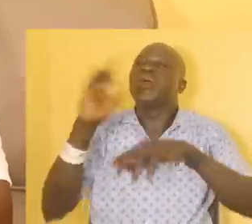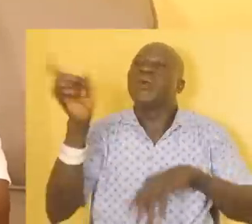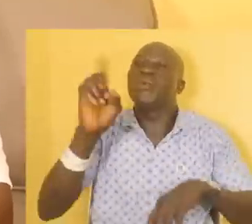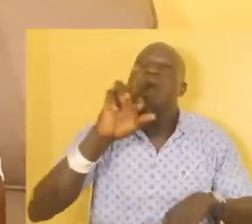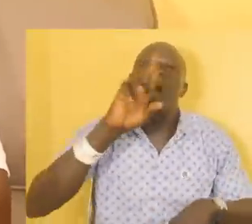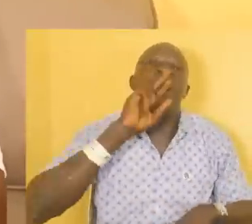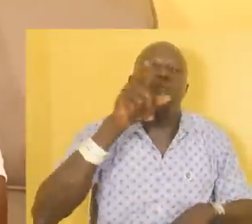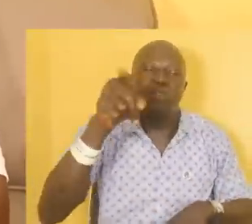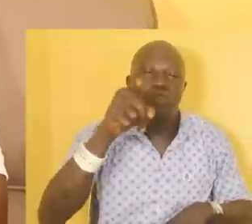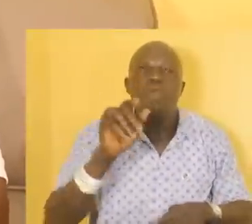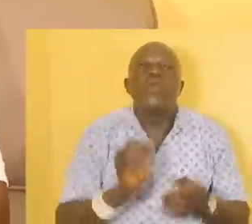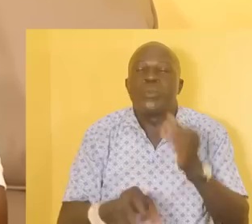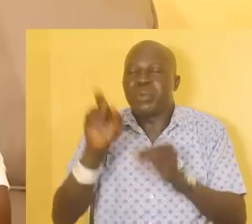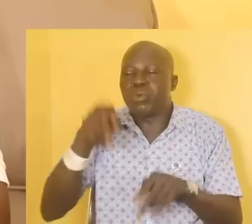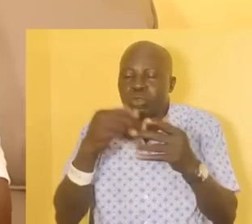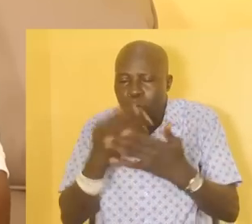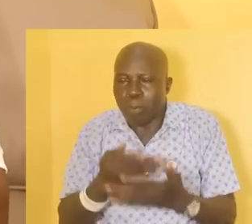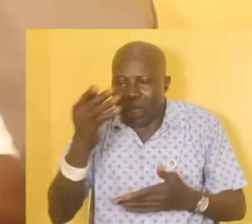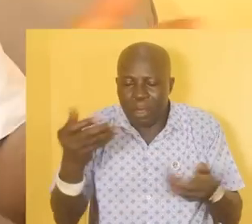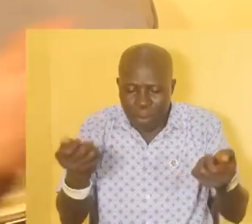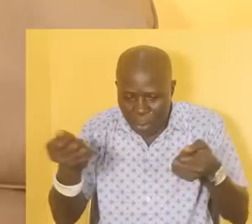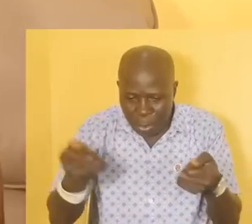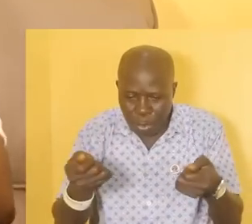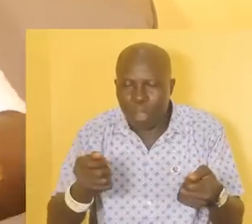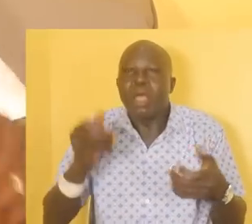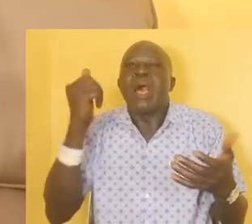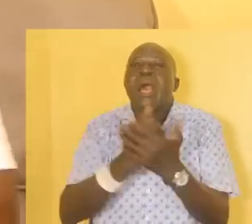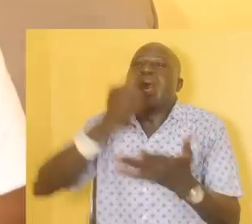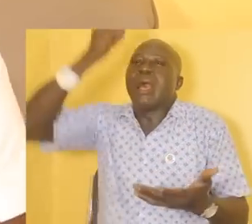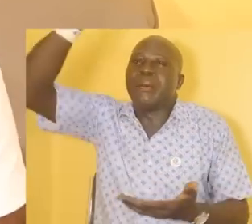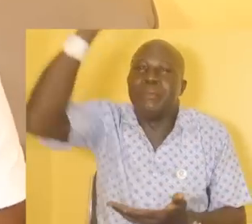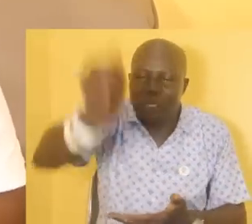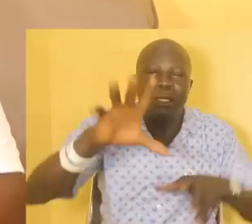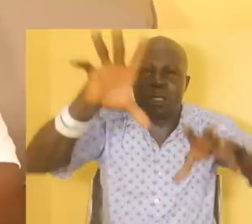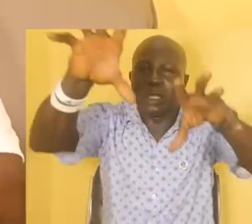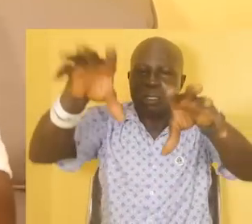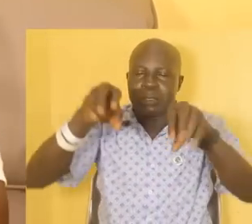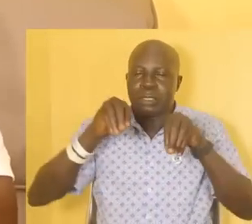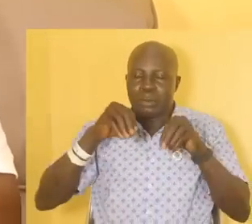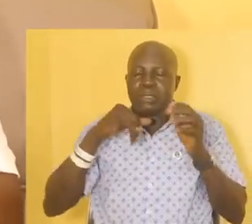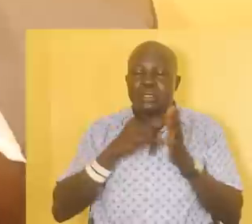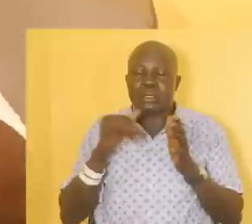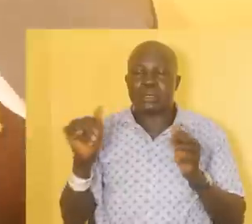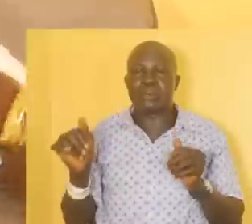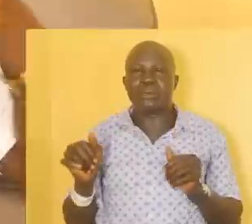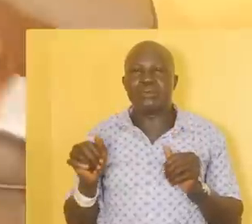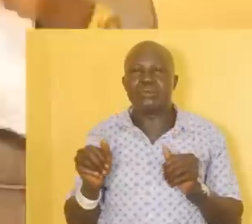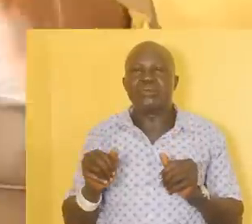Oh yes, sir! Amen!